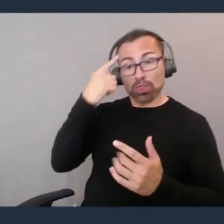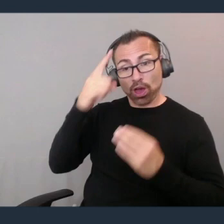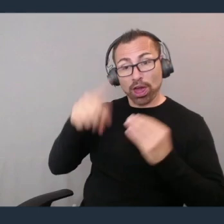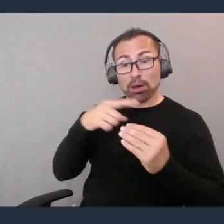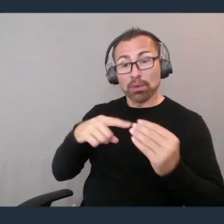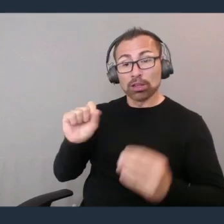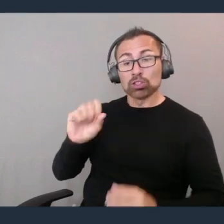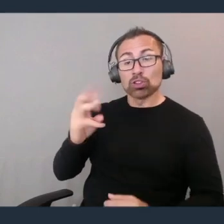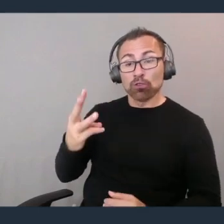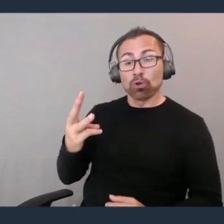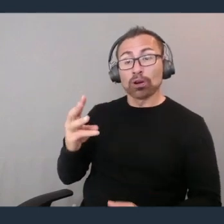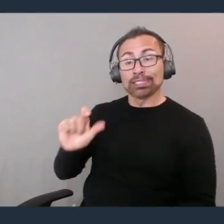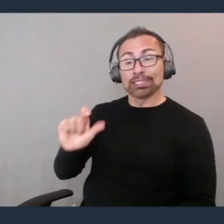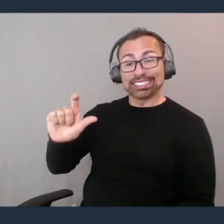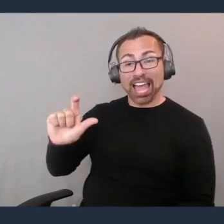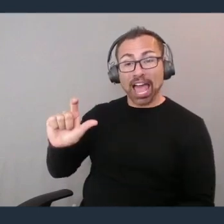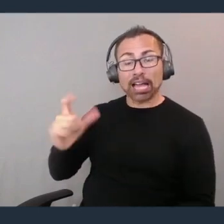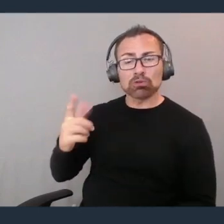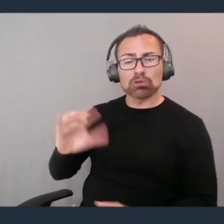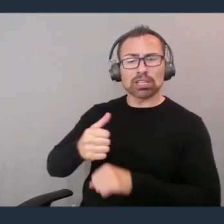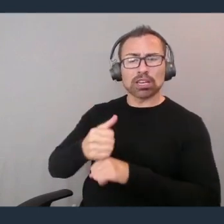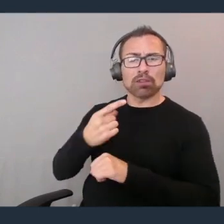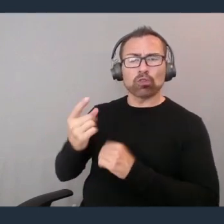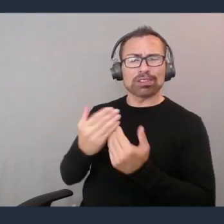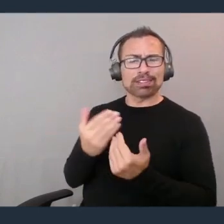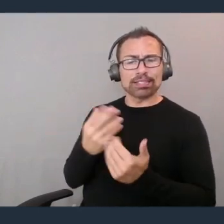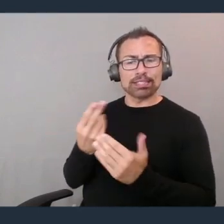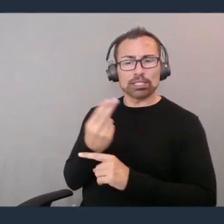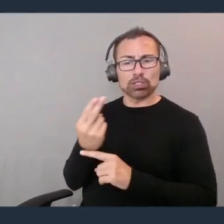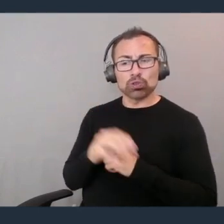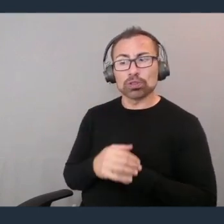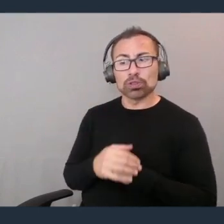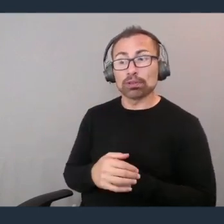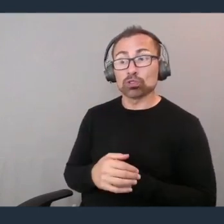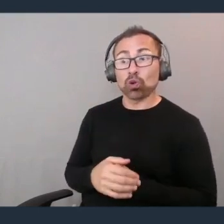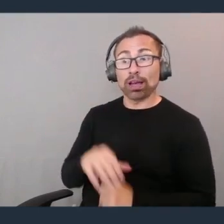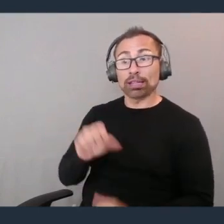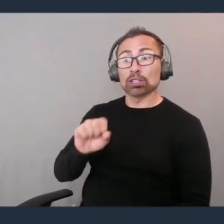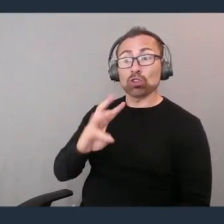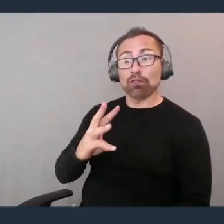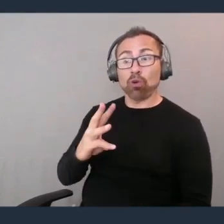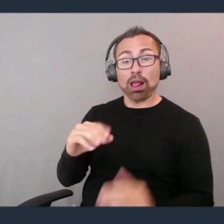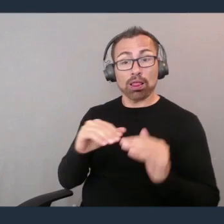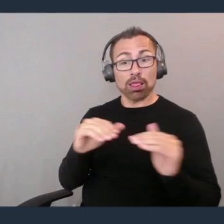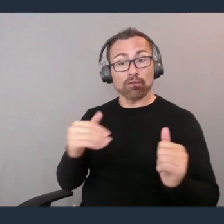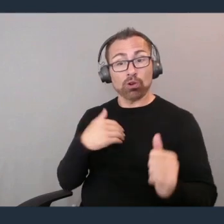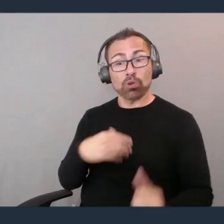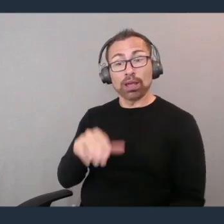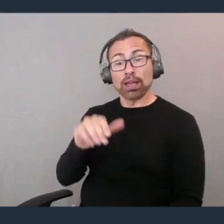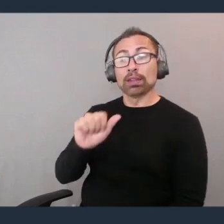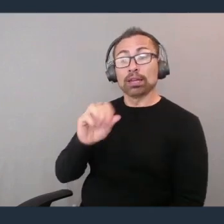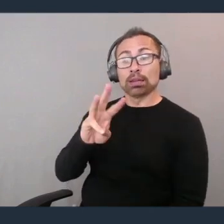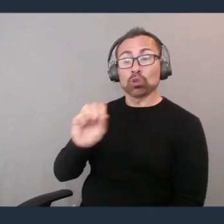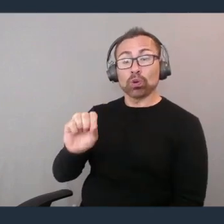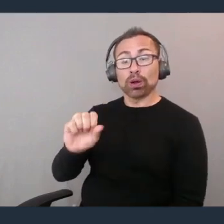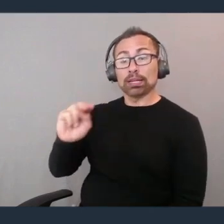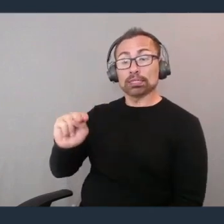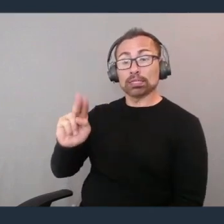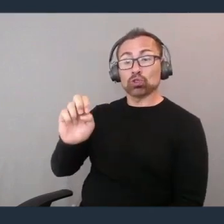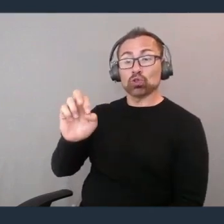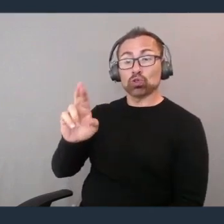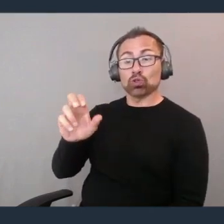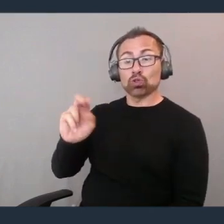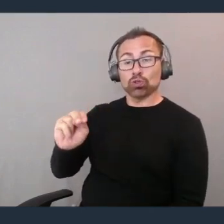use. And so what that means is at the software level, we have an AWS Neuron. It's a software development